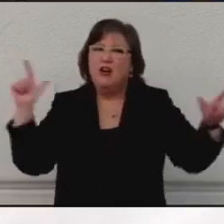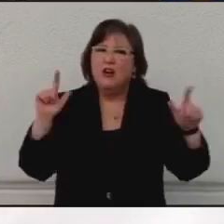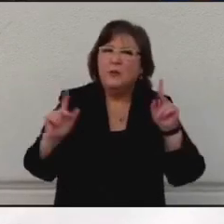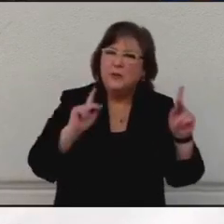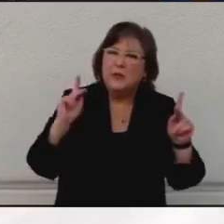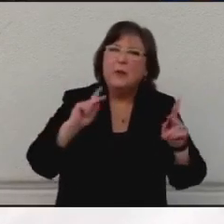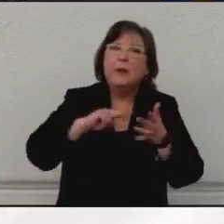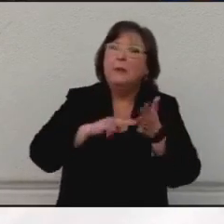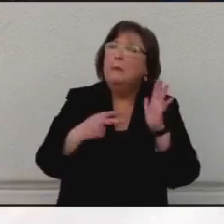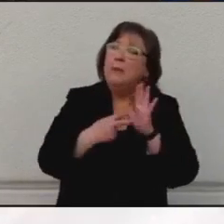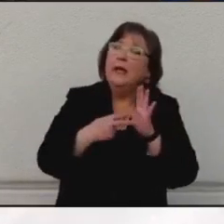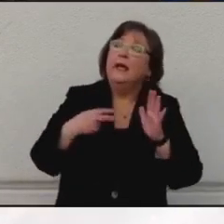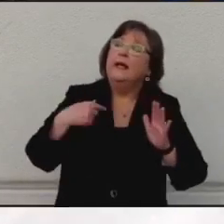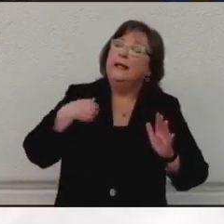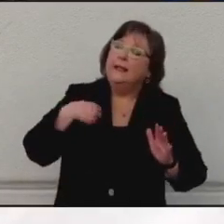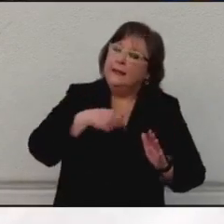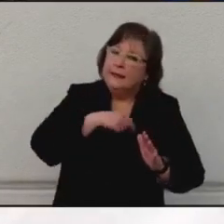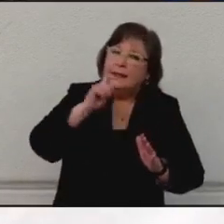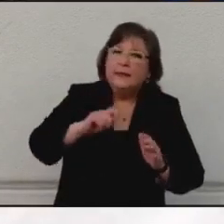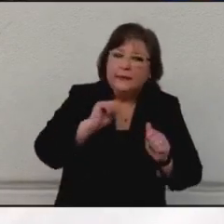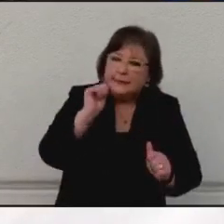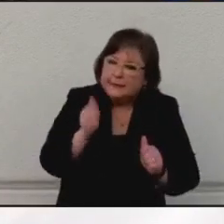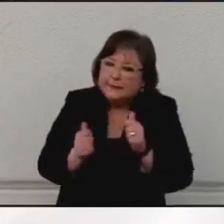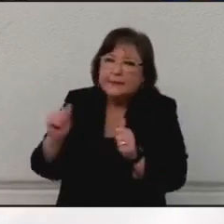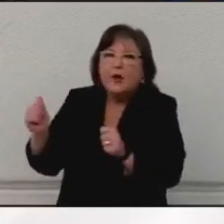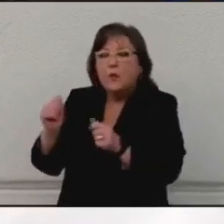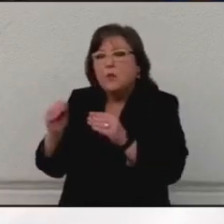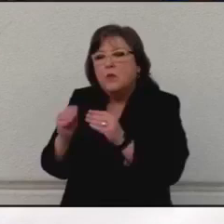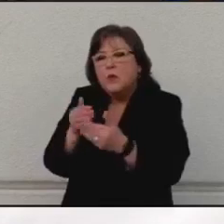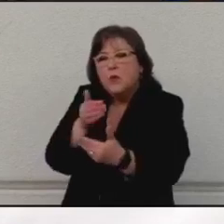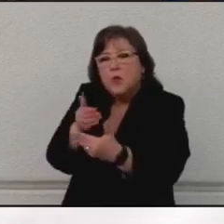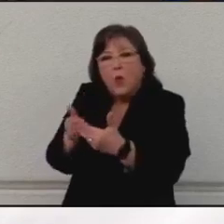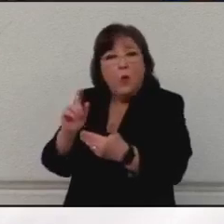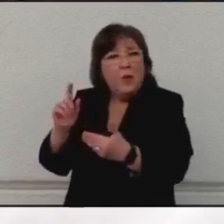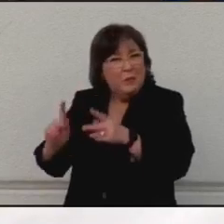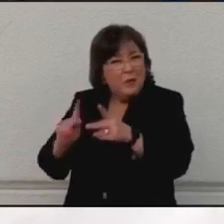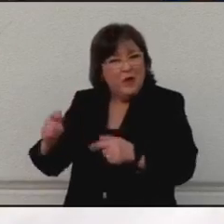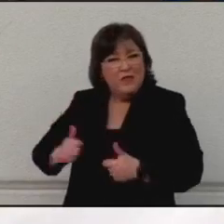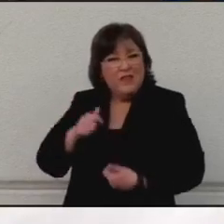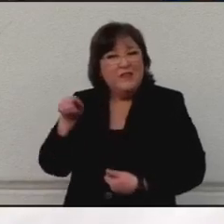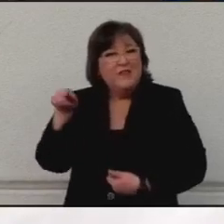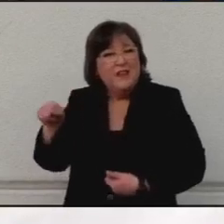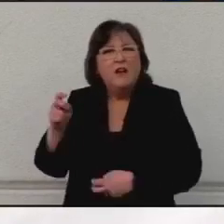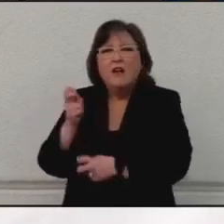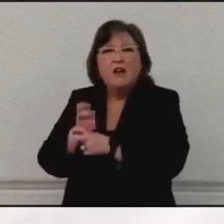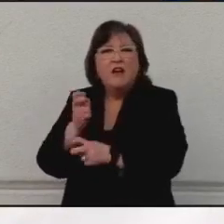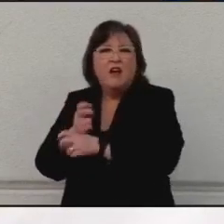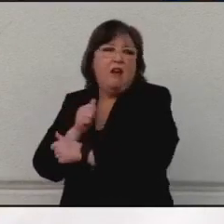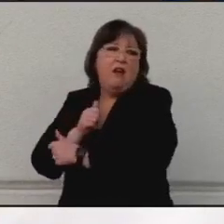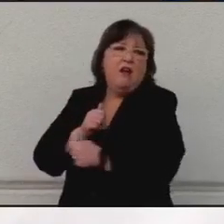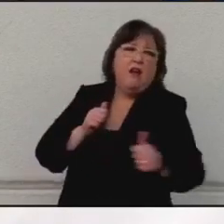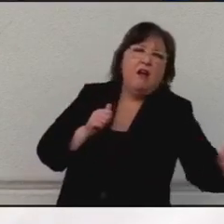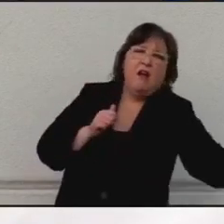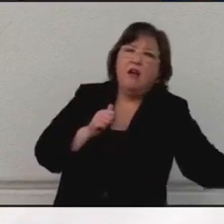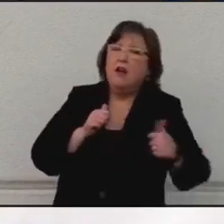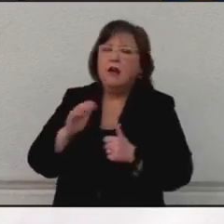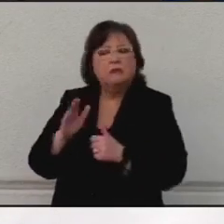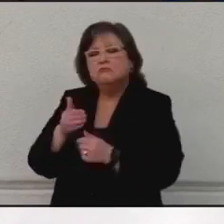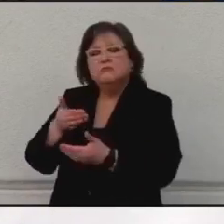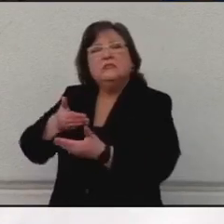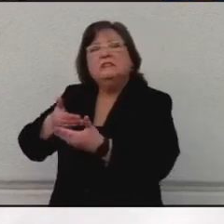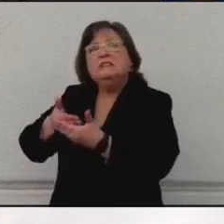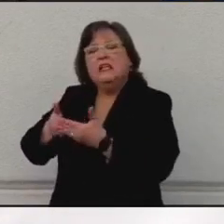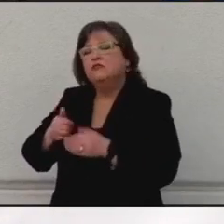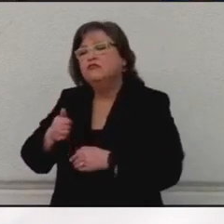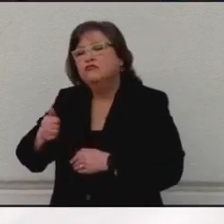up pop-up community-based sites to reach residents closer to where they live. This week, we have expanded days of operation at our